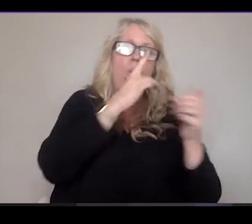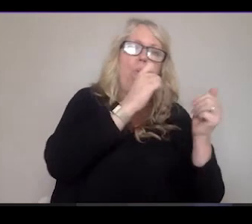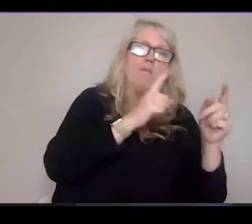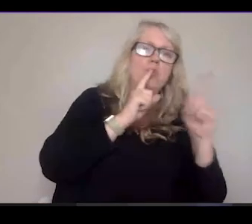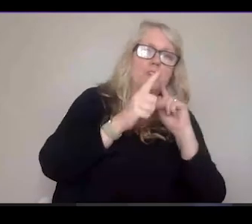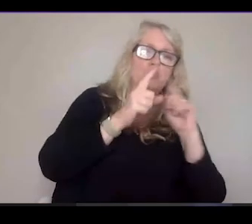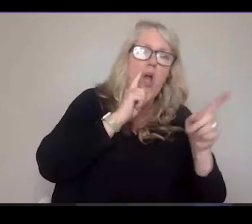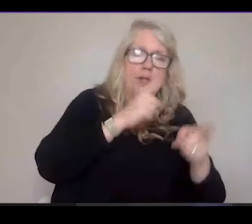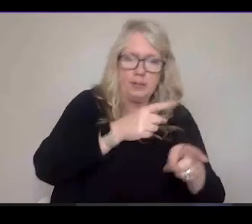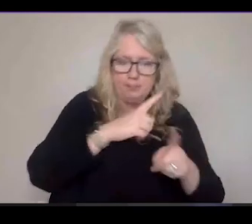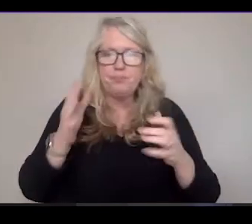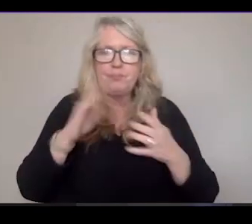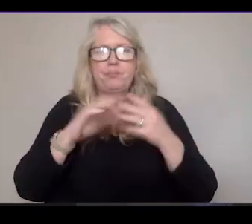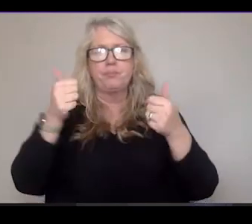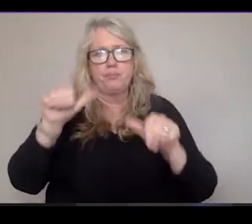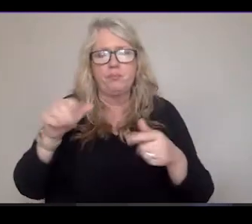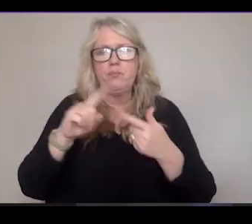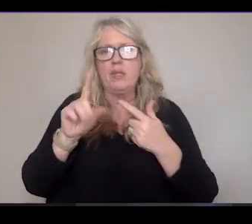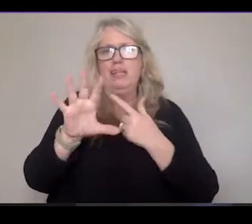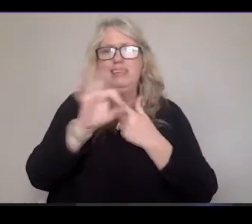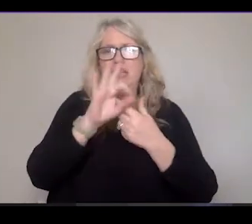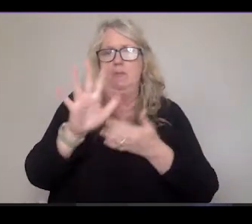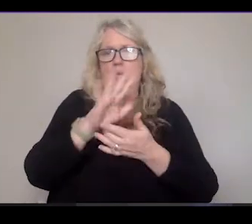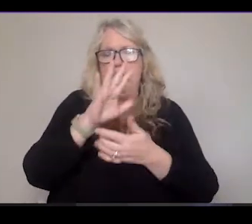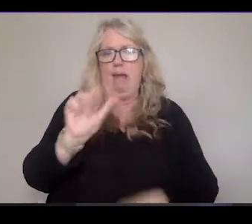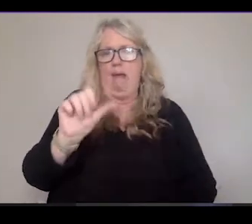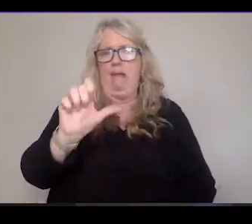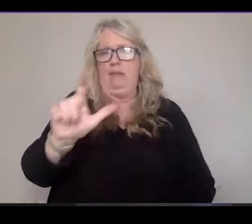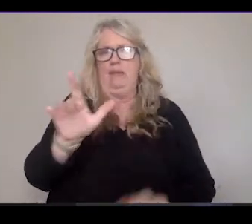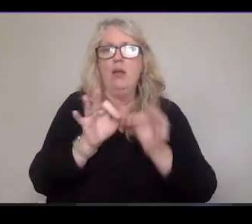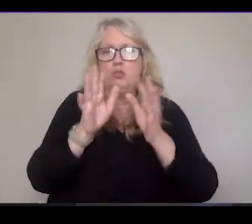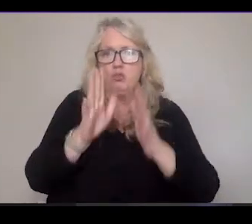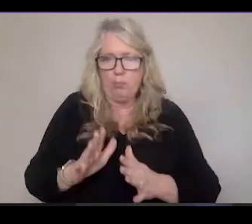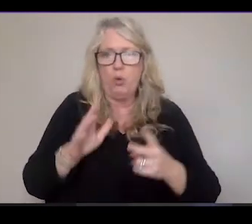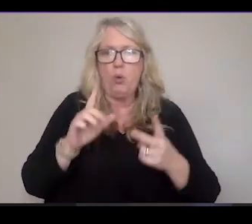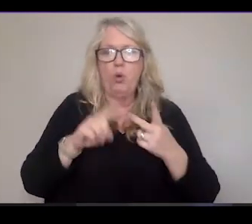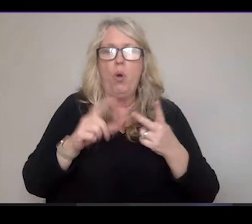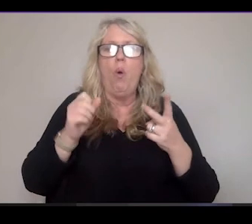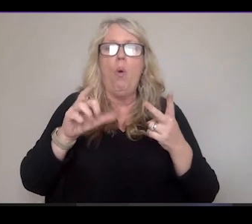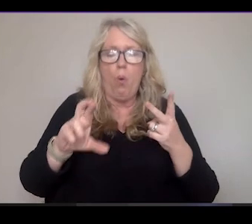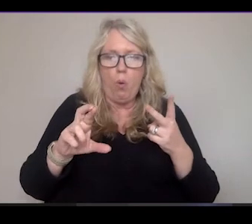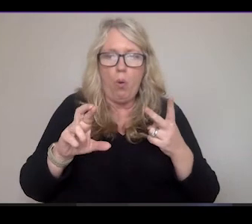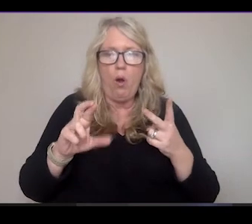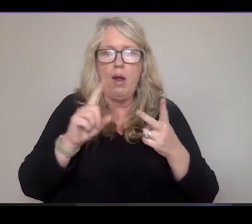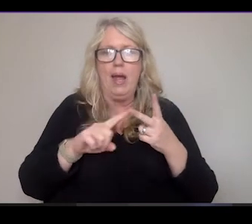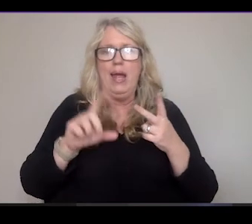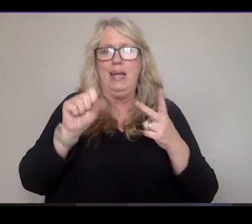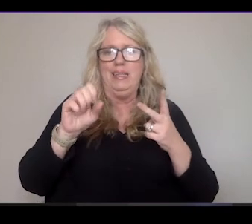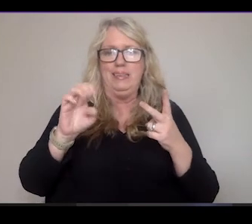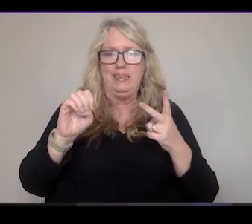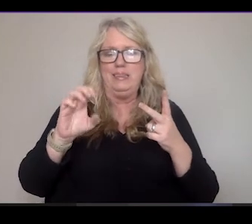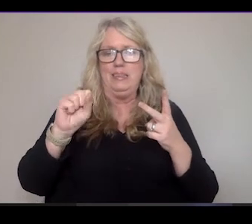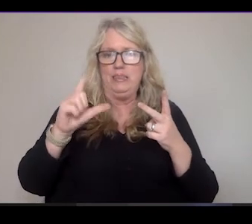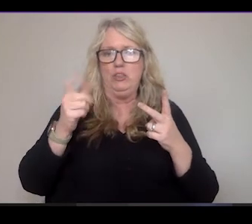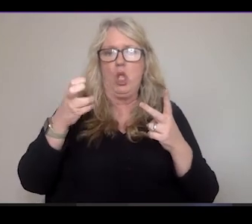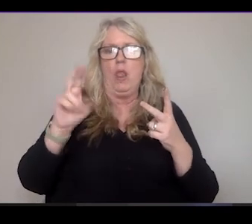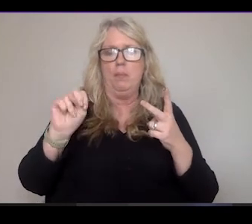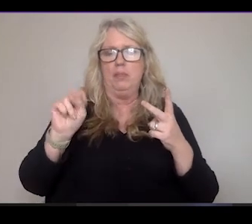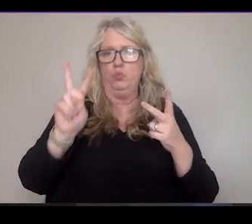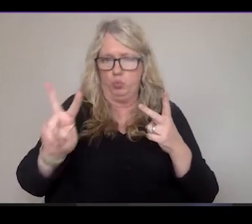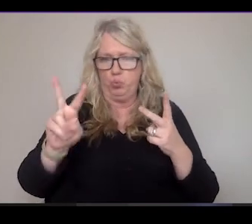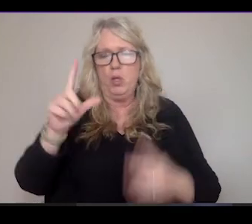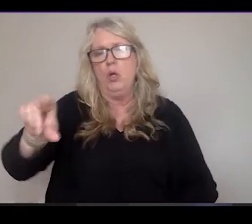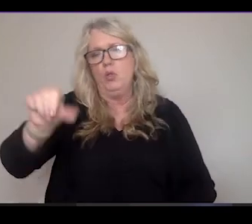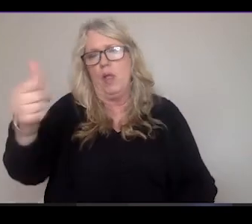always visible regardless of who is talking. To pin, select the video labeled ASL Interpreter or